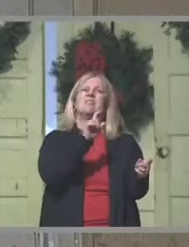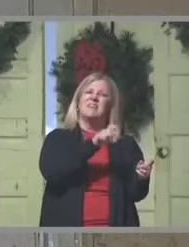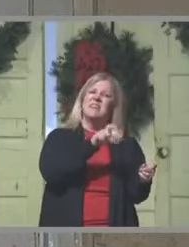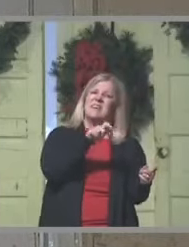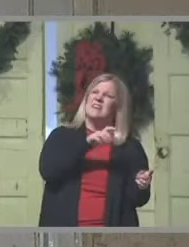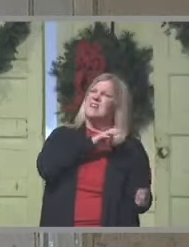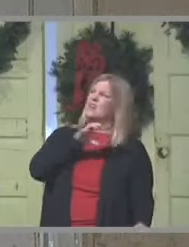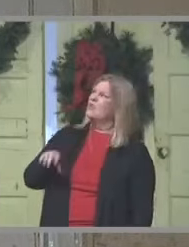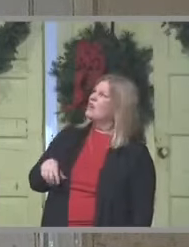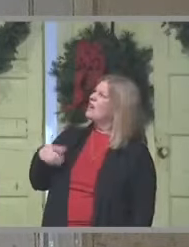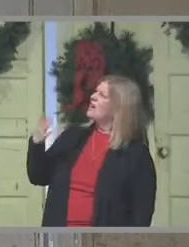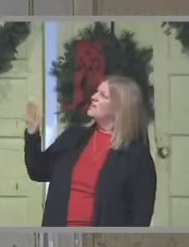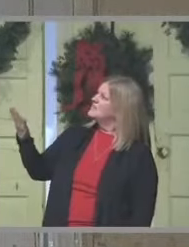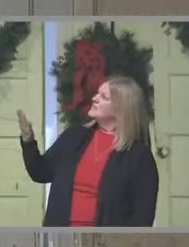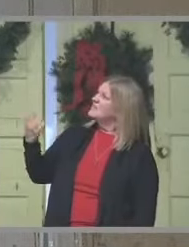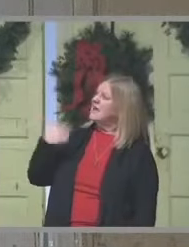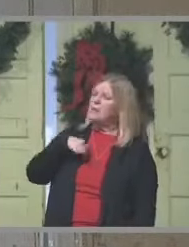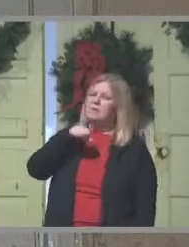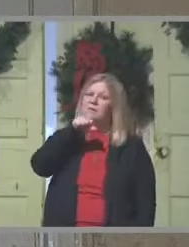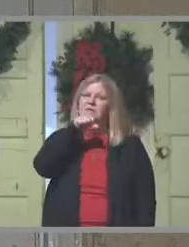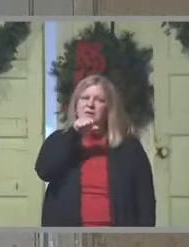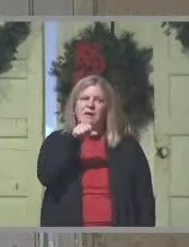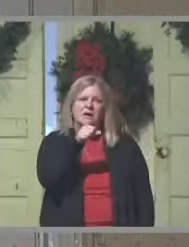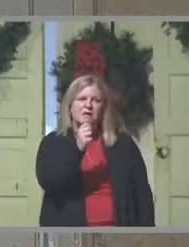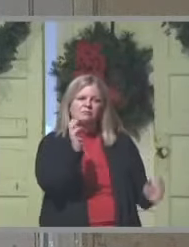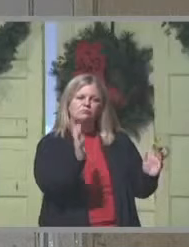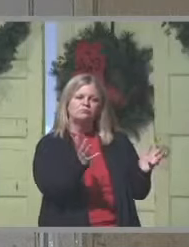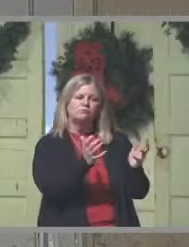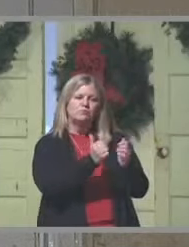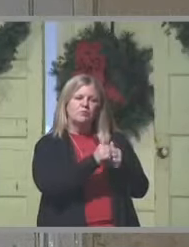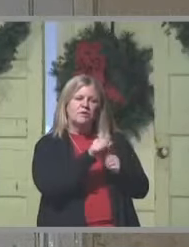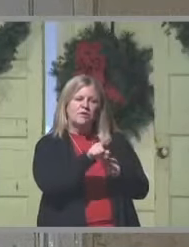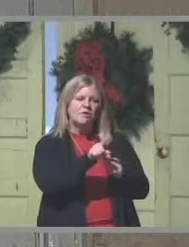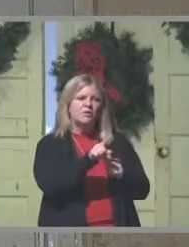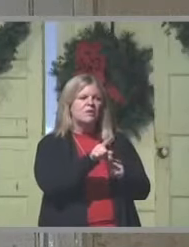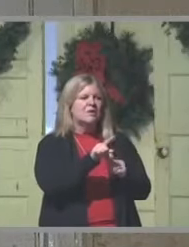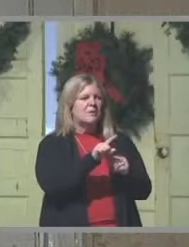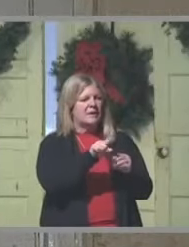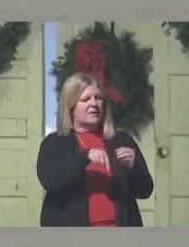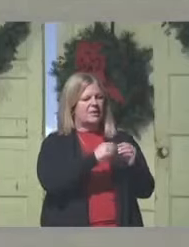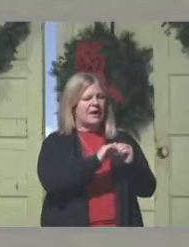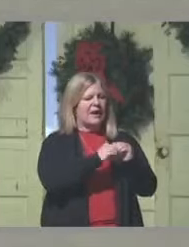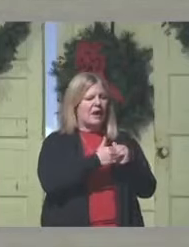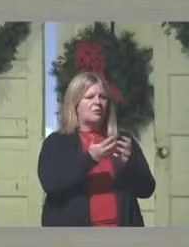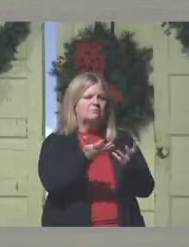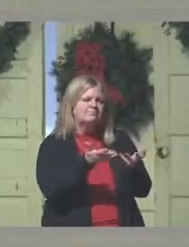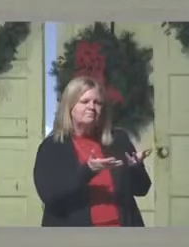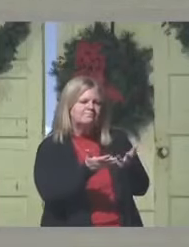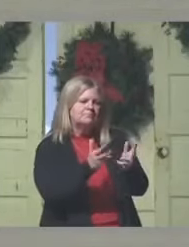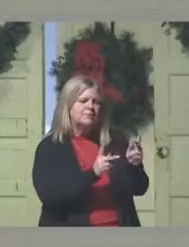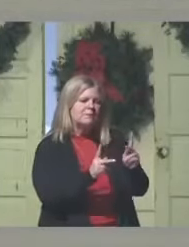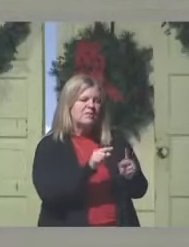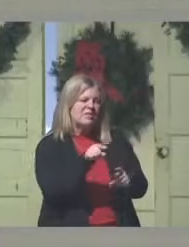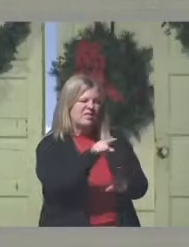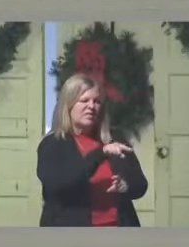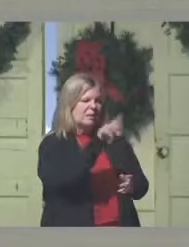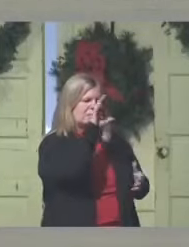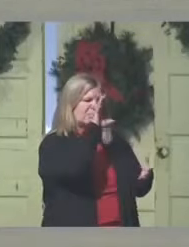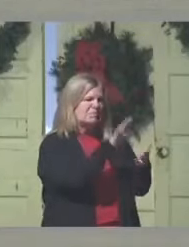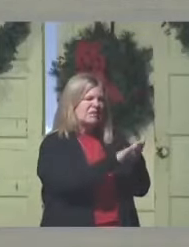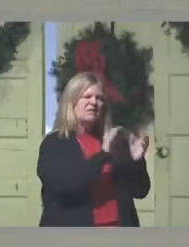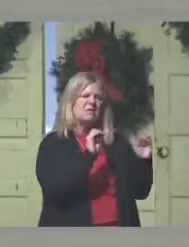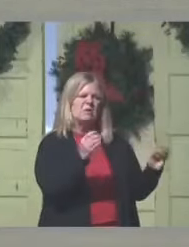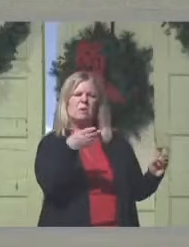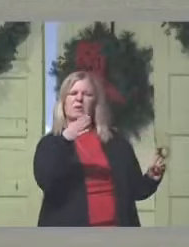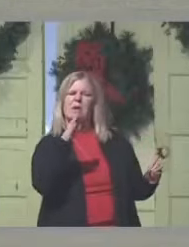Christ. I would love to spend some time with you talking about how to engage secular people who believe there is no God